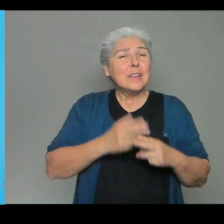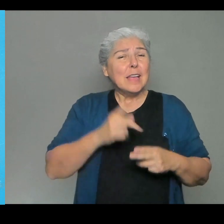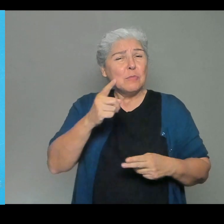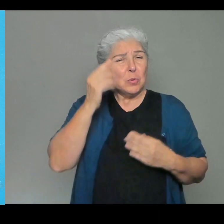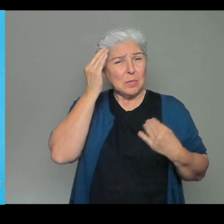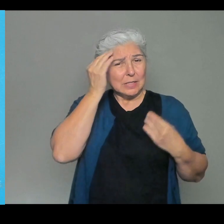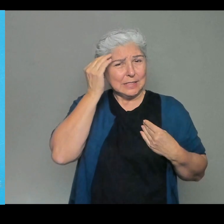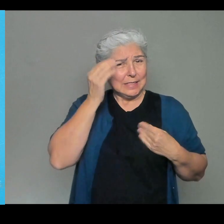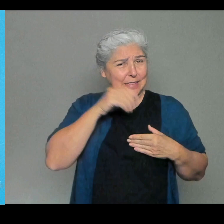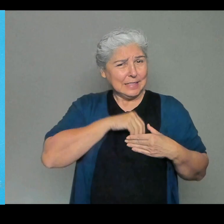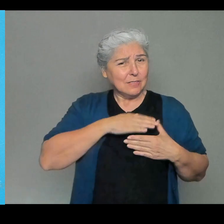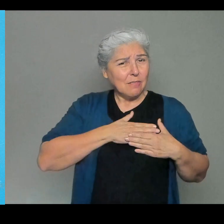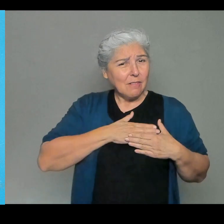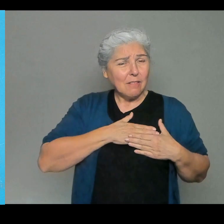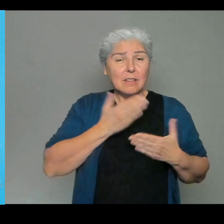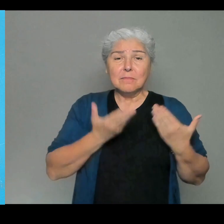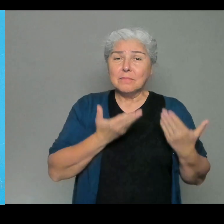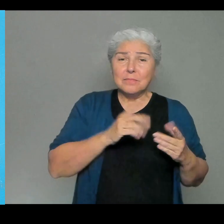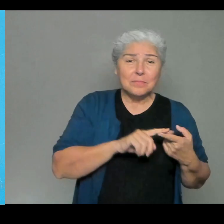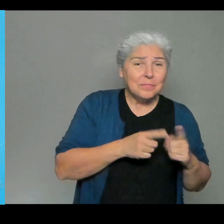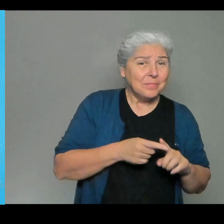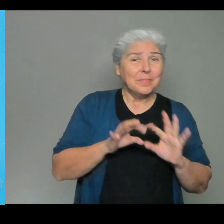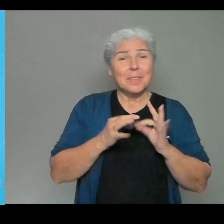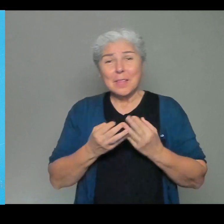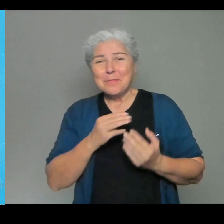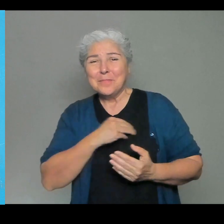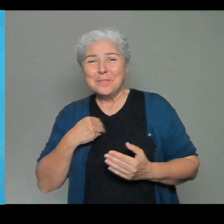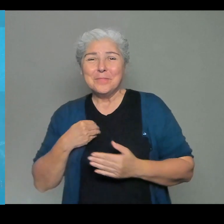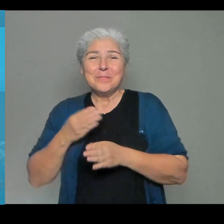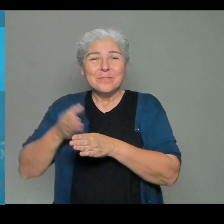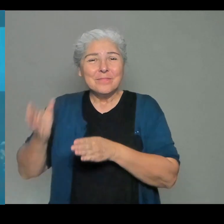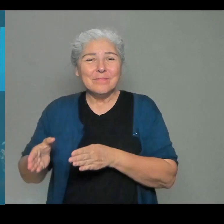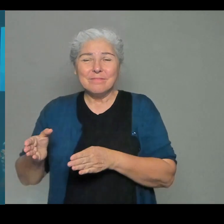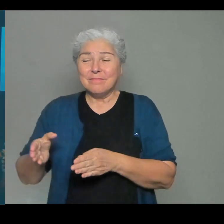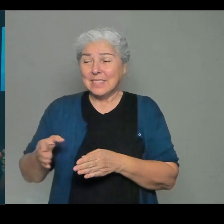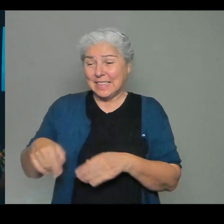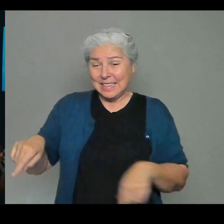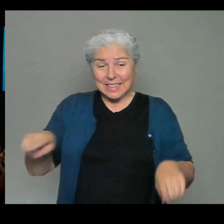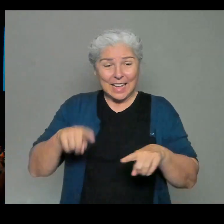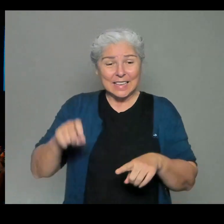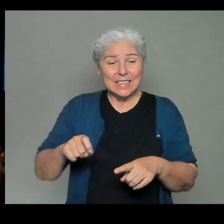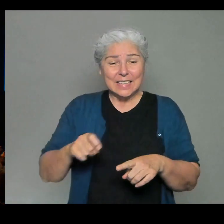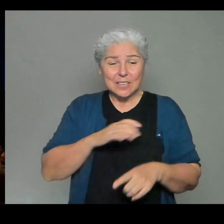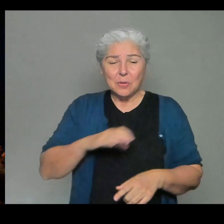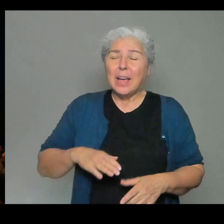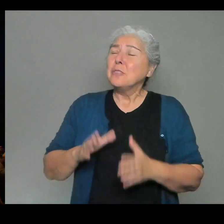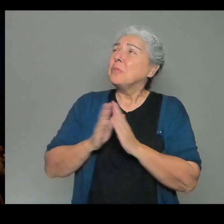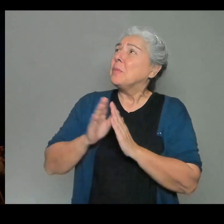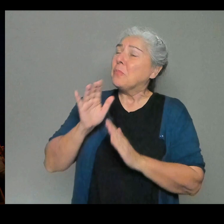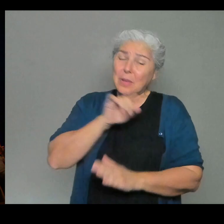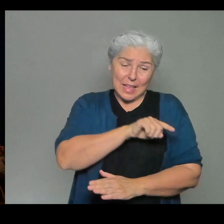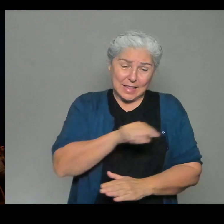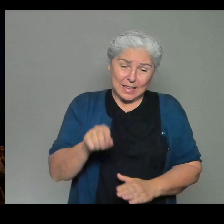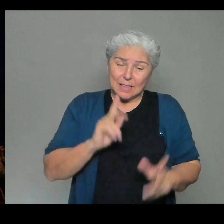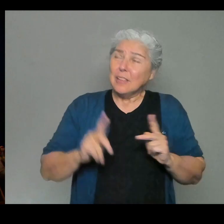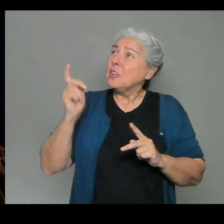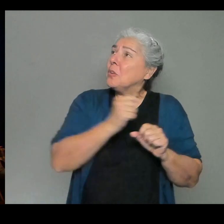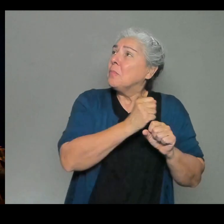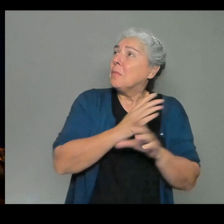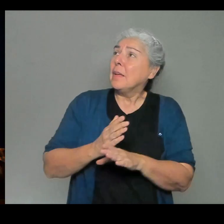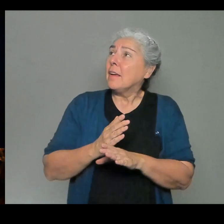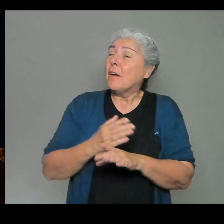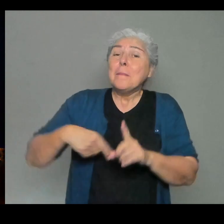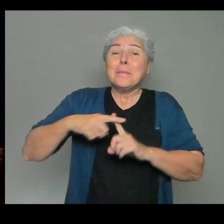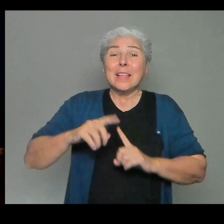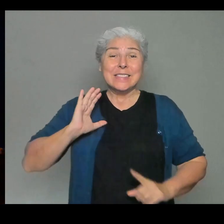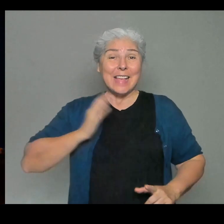whatever name they have in their heart, their friend, their family member, their neighbor, that needs Christ. We pray you prepare that